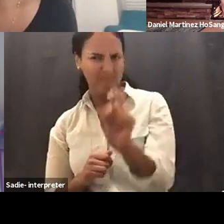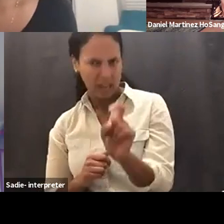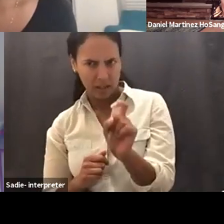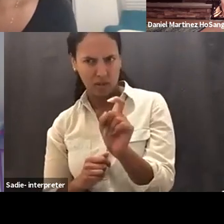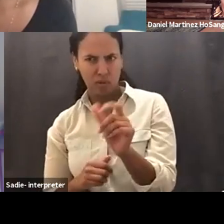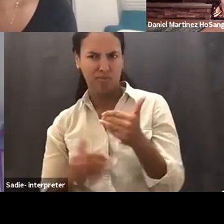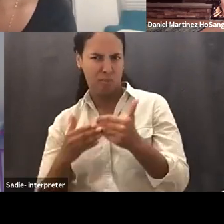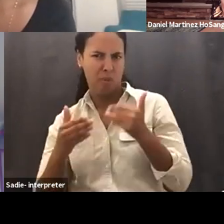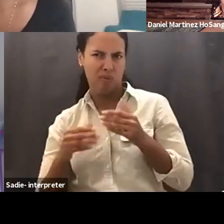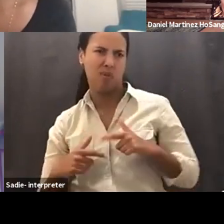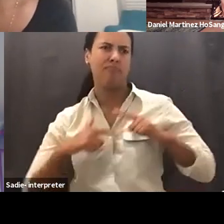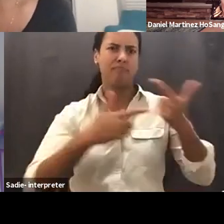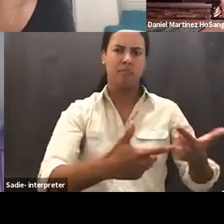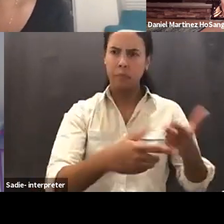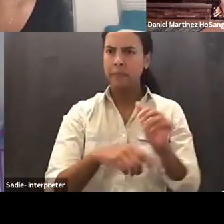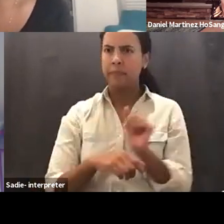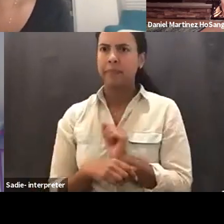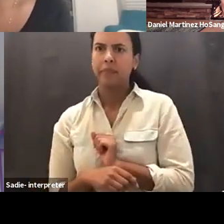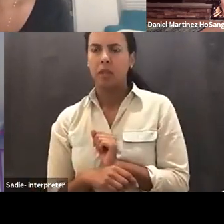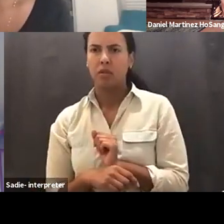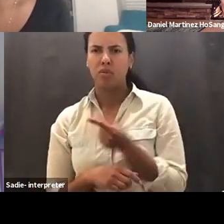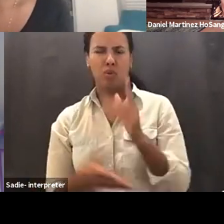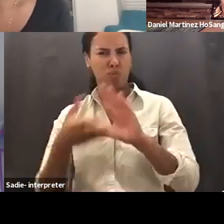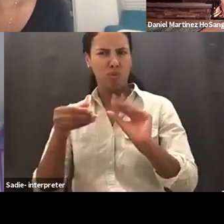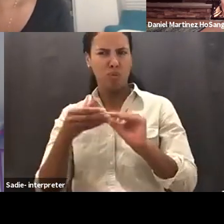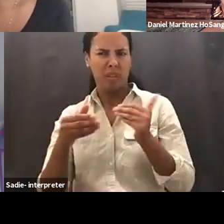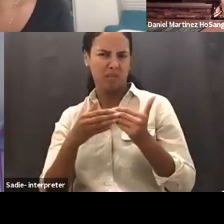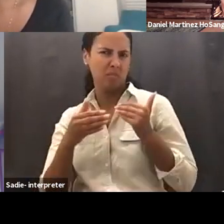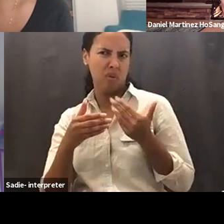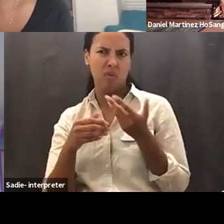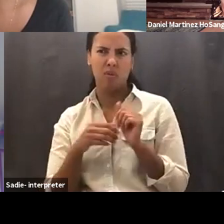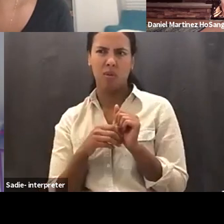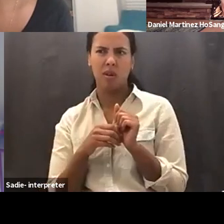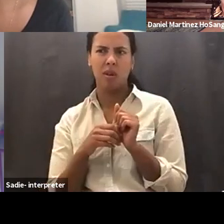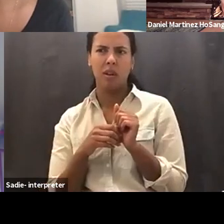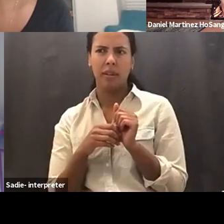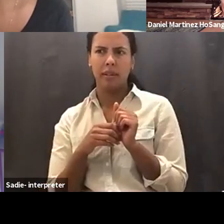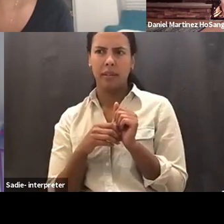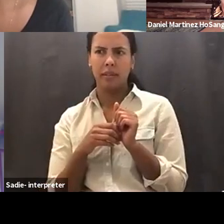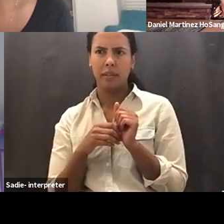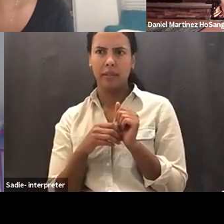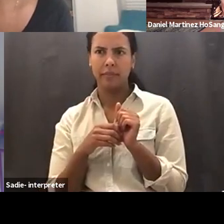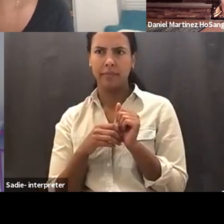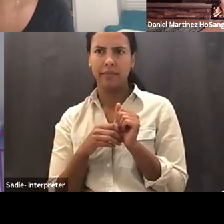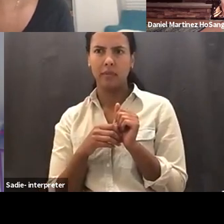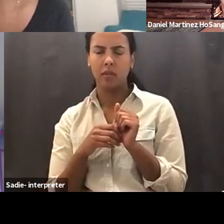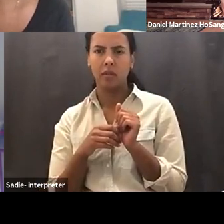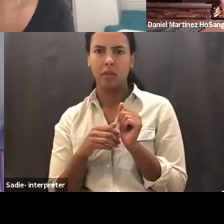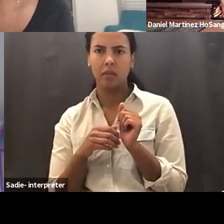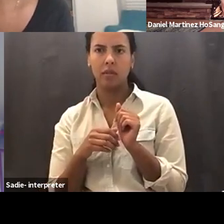panelists. You know, you've said before that sometimes there's some notion that Asian Americans, that they're simply being used, who do